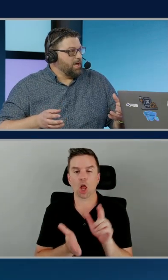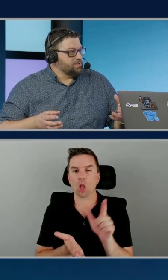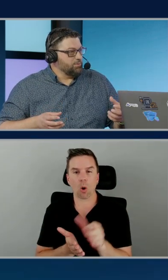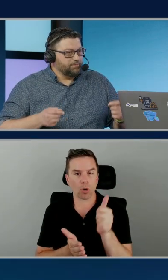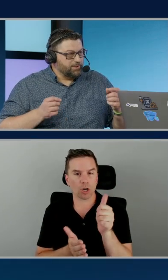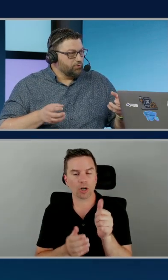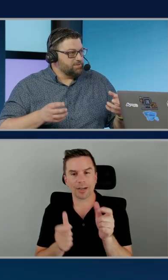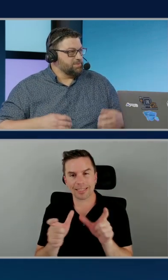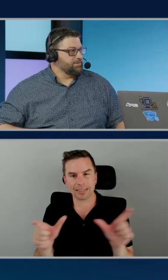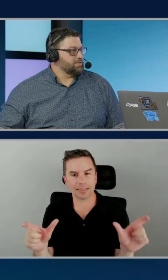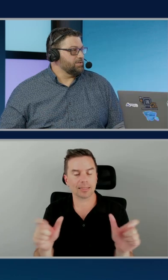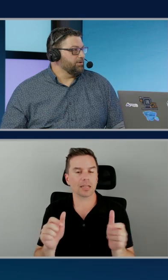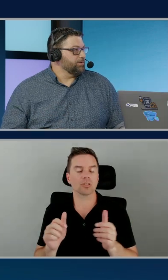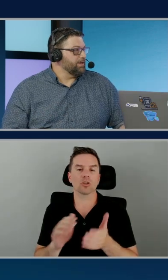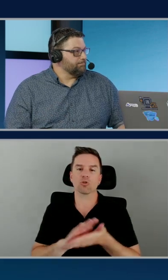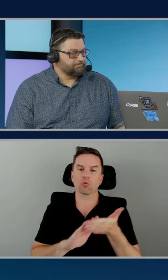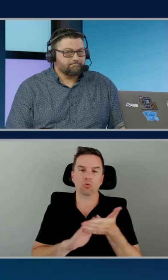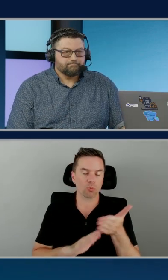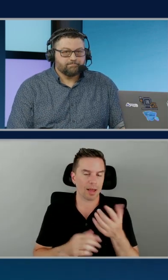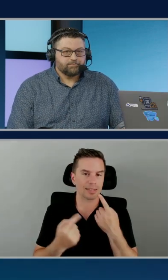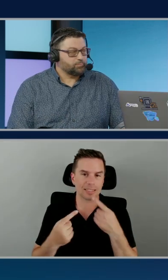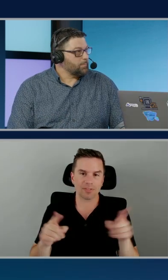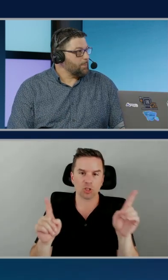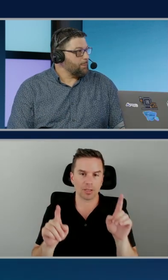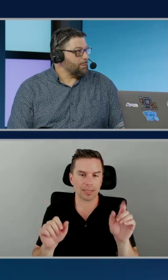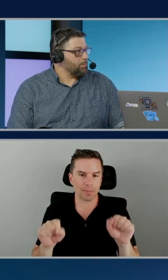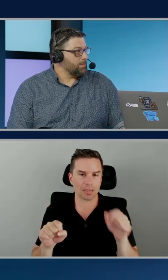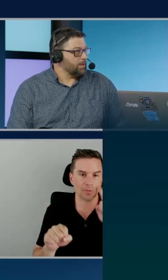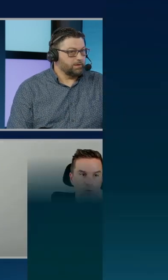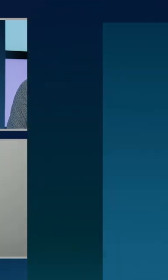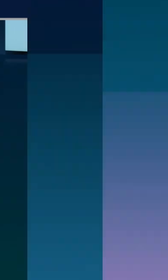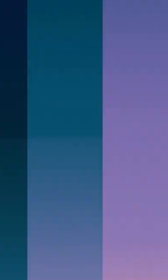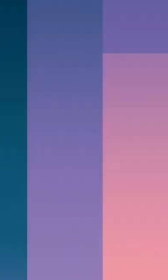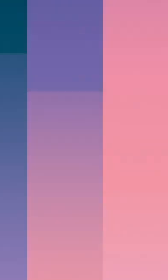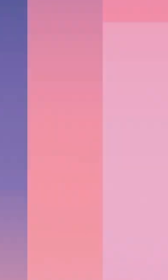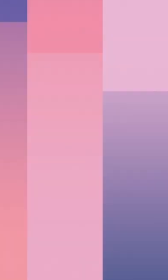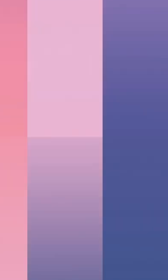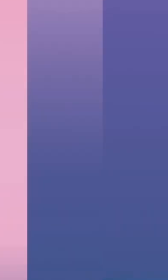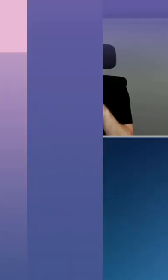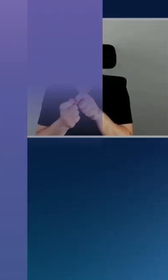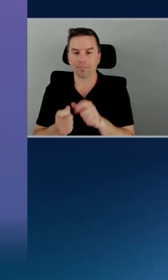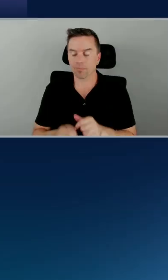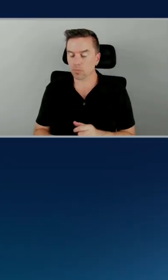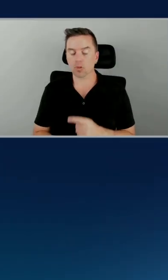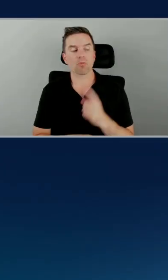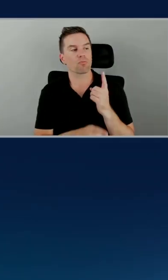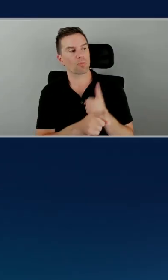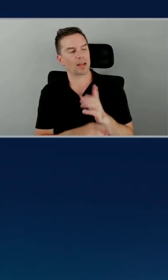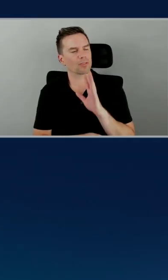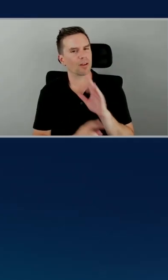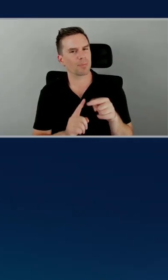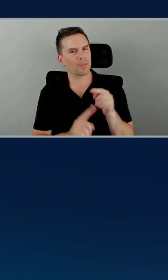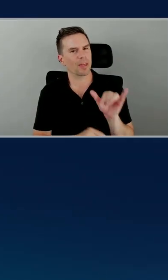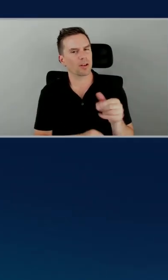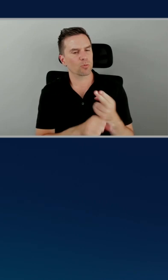efficiently as possible for your specific scenario, right? Right. And speaking of, you were running on a Graviton 3 instance,